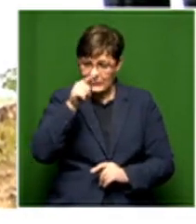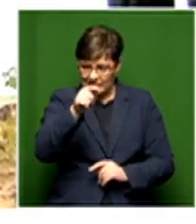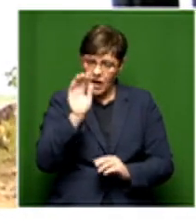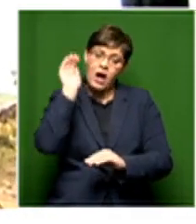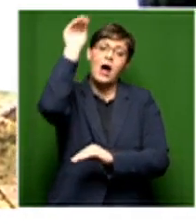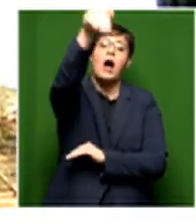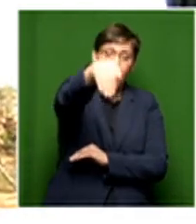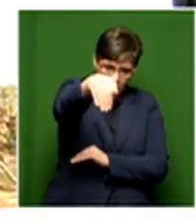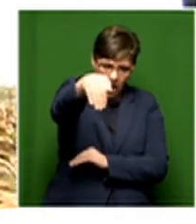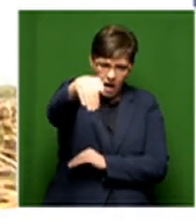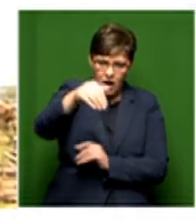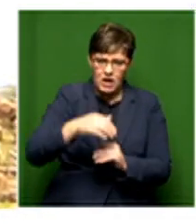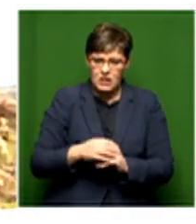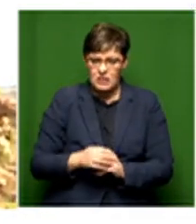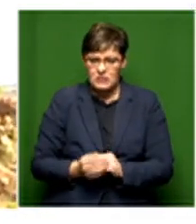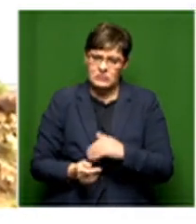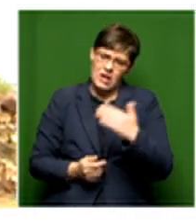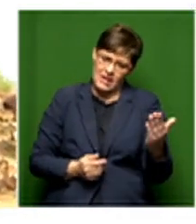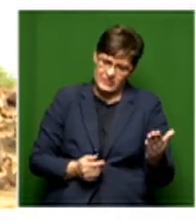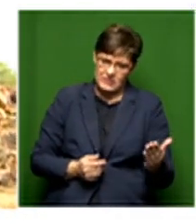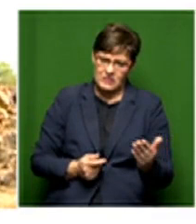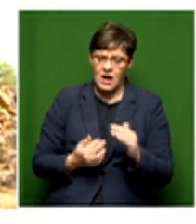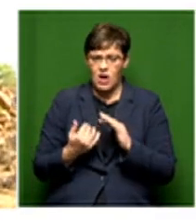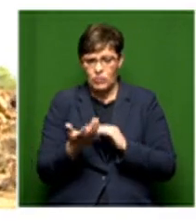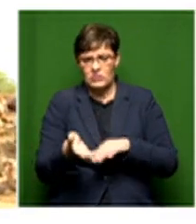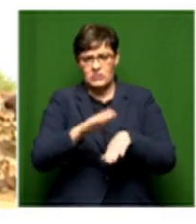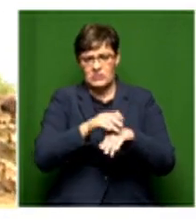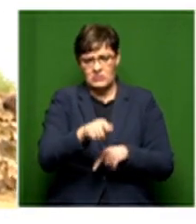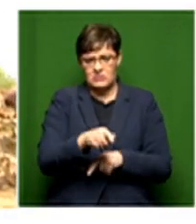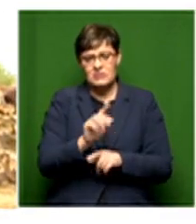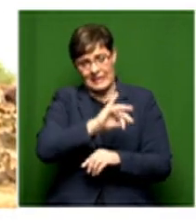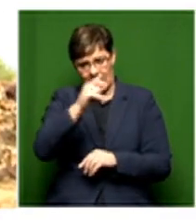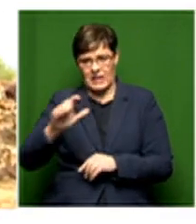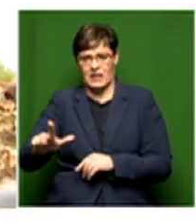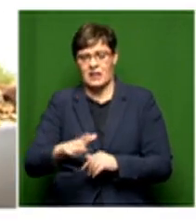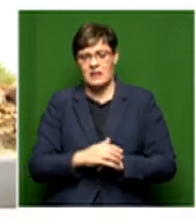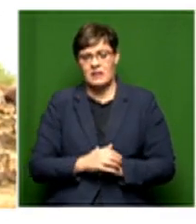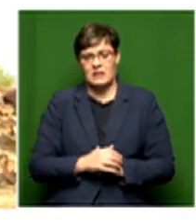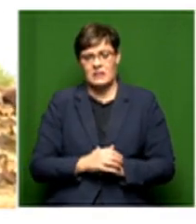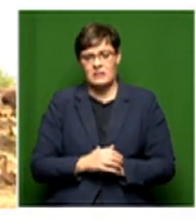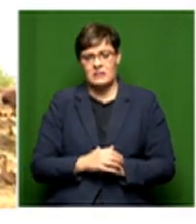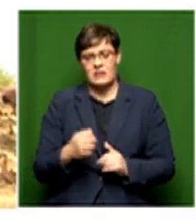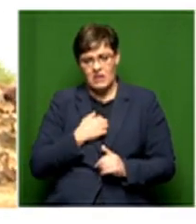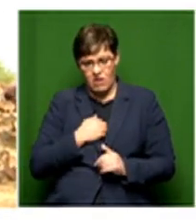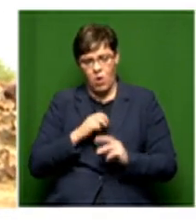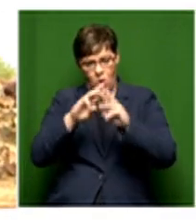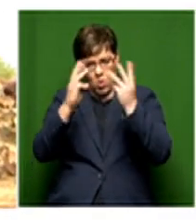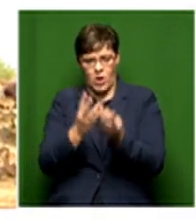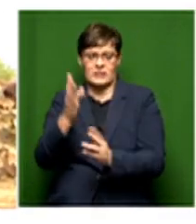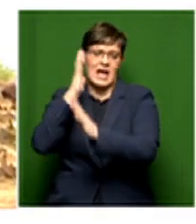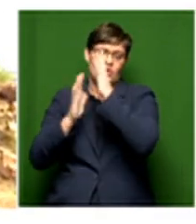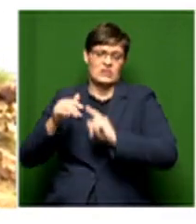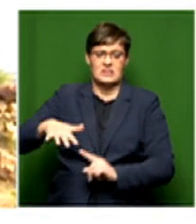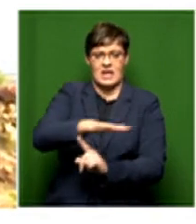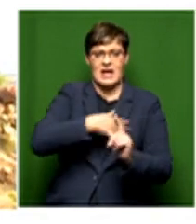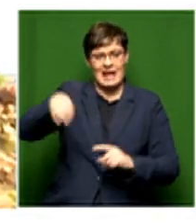Then beyond that tall hill, there is another one sloping to the left. Grass is up on top. That is the hill. That is our World Heritage Site.